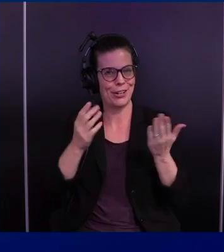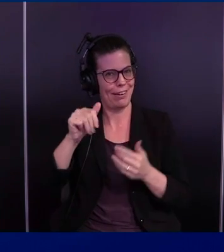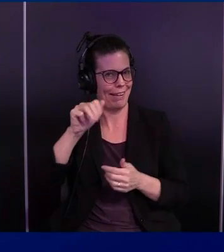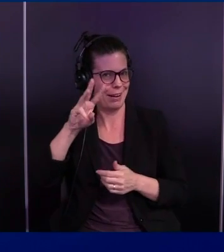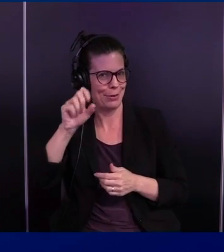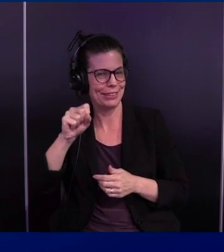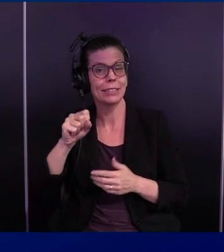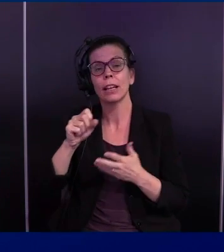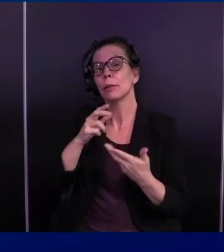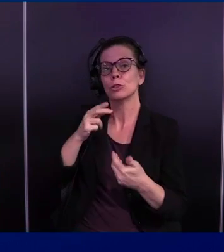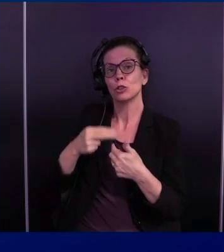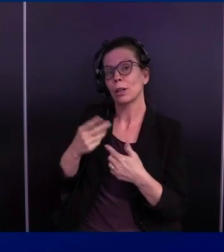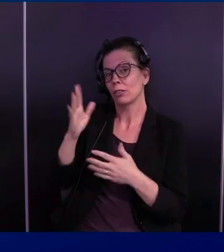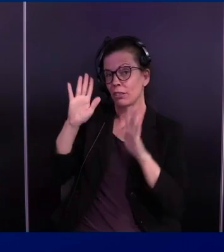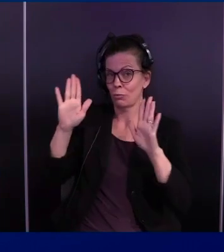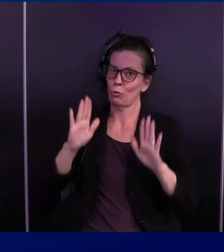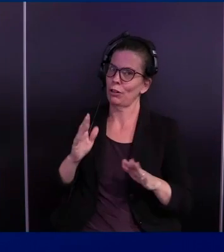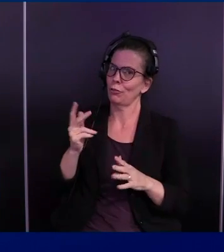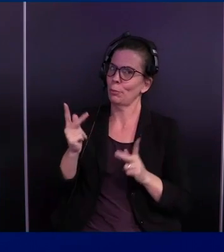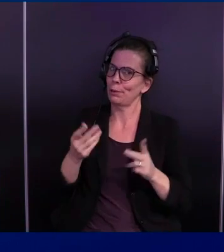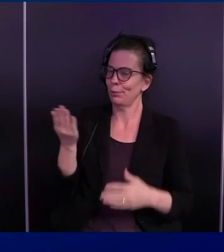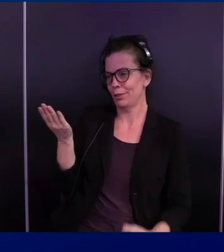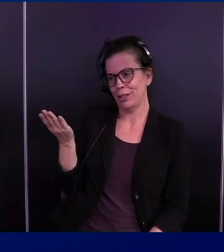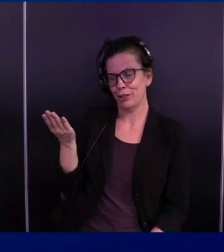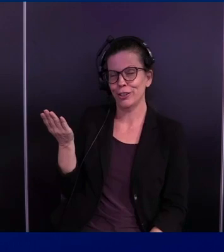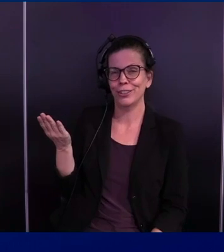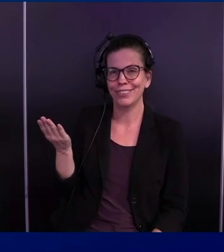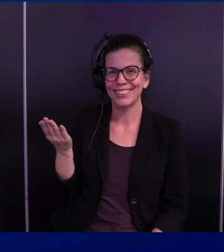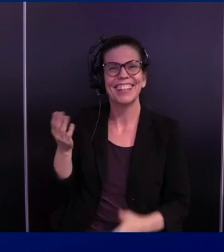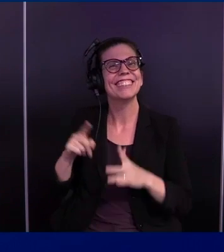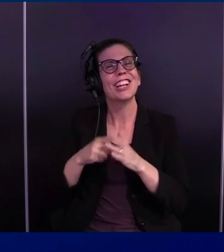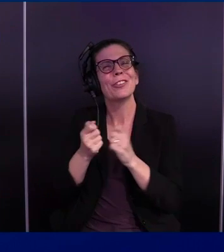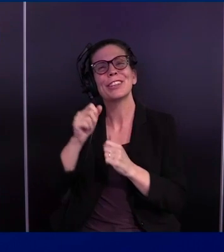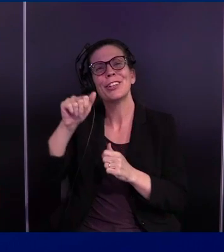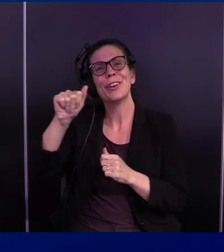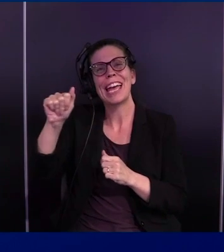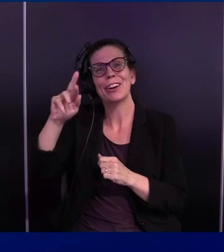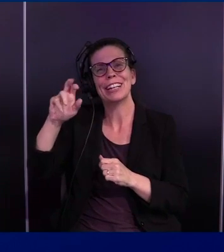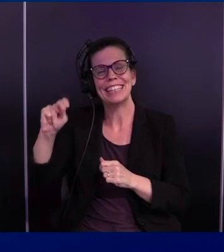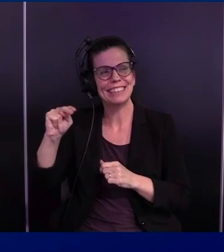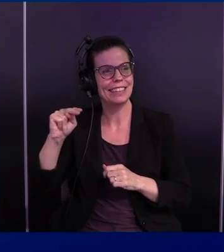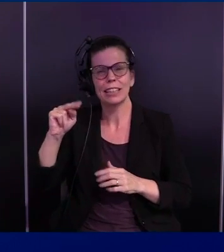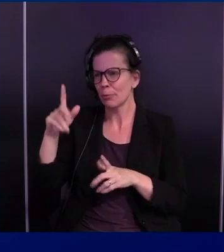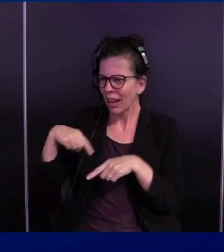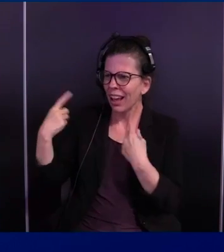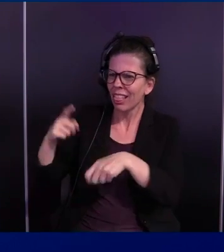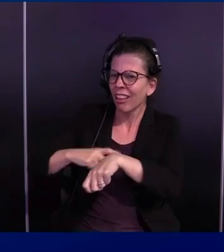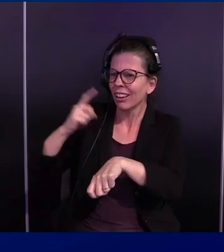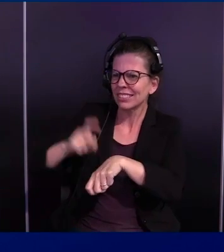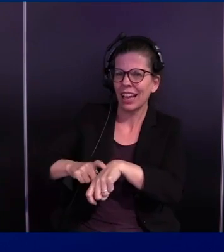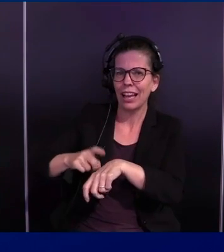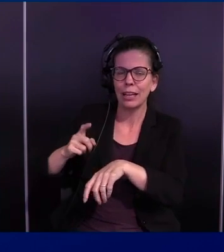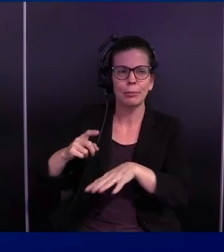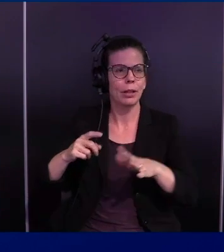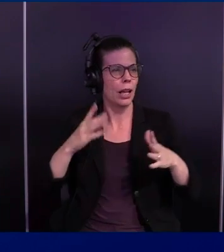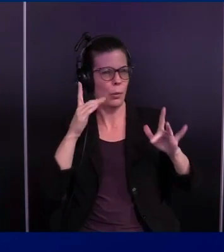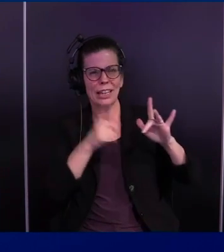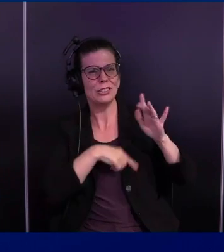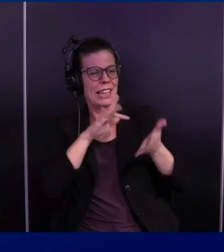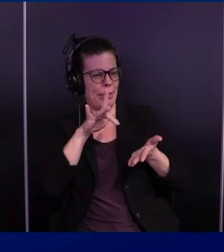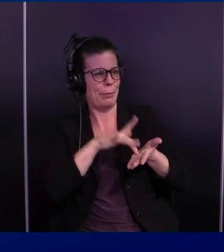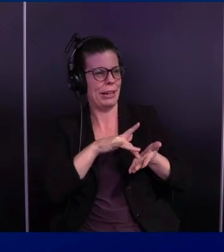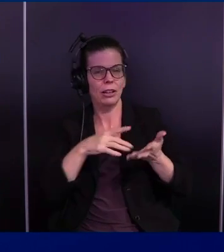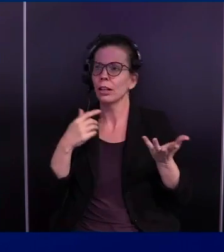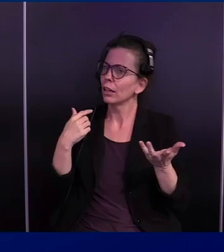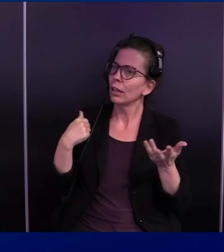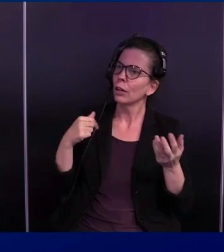AWS. I'm joined by some wonderful people down here. Let's start with you, Aaron. It's been a long time since... Why'd you skip the middle one? Because